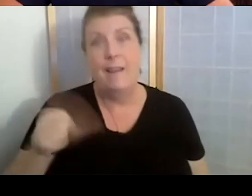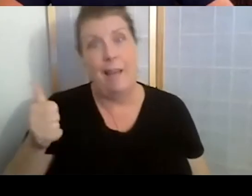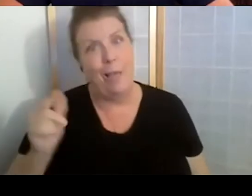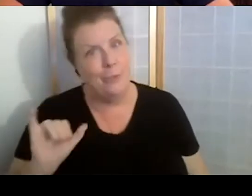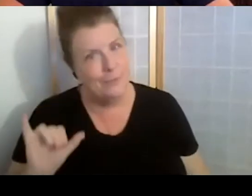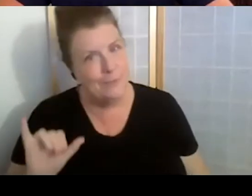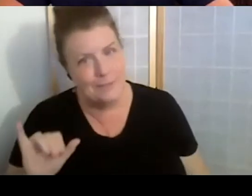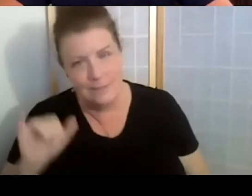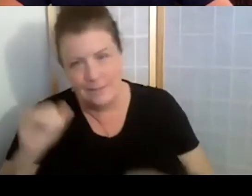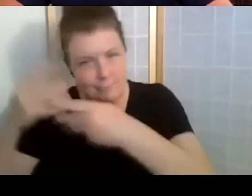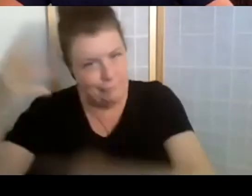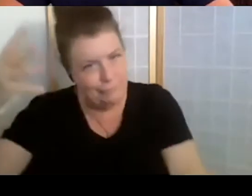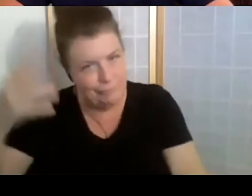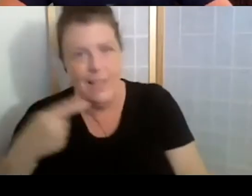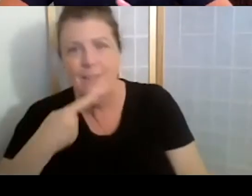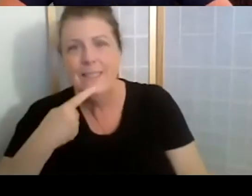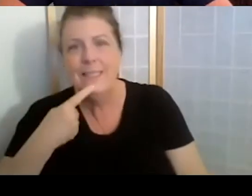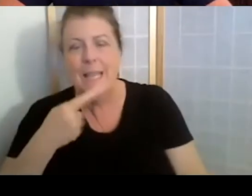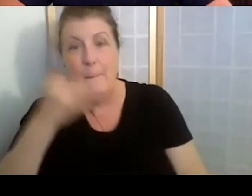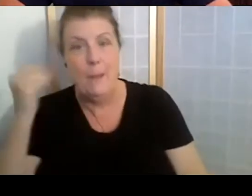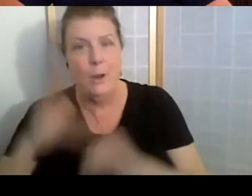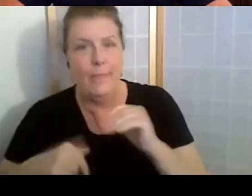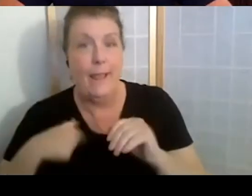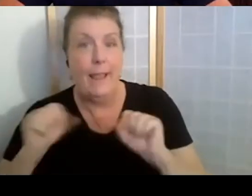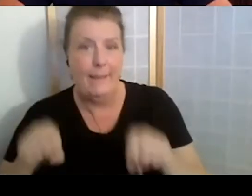much better than I'm about to. But I think that